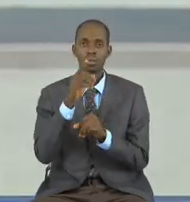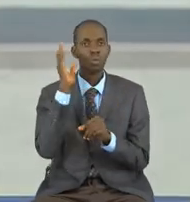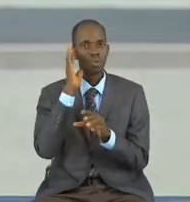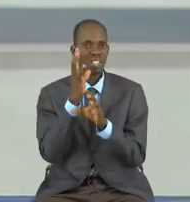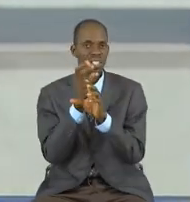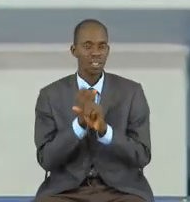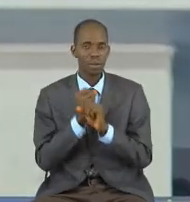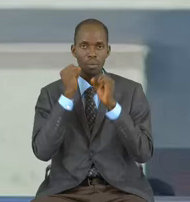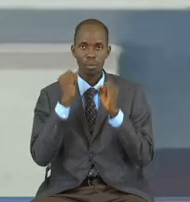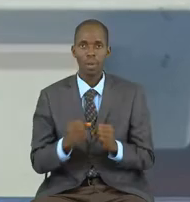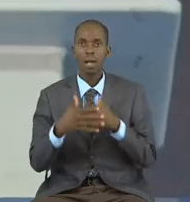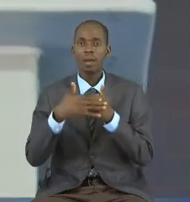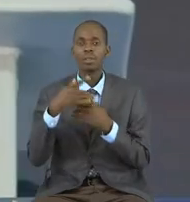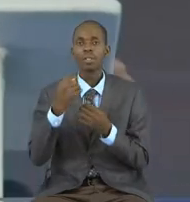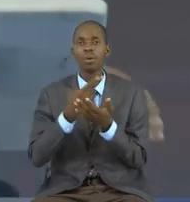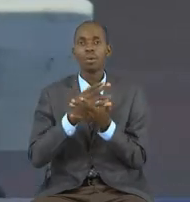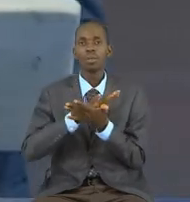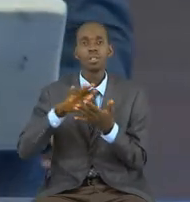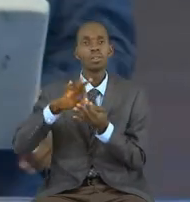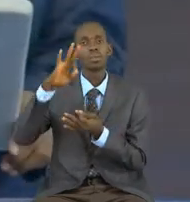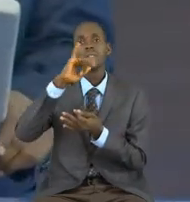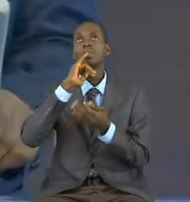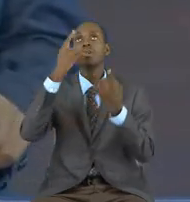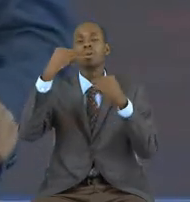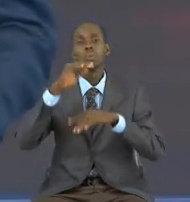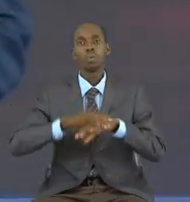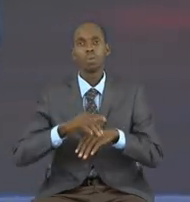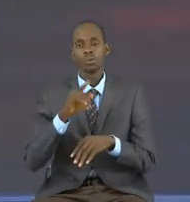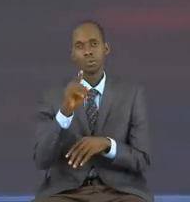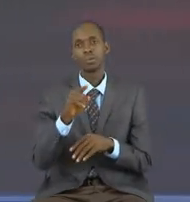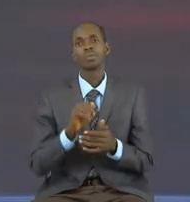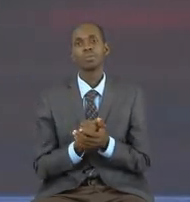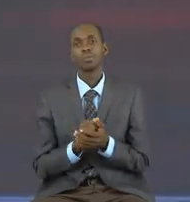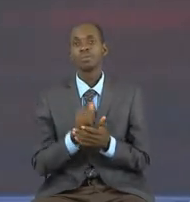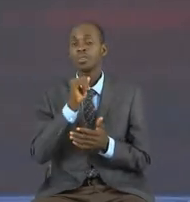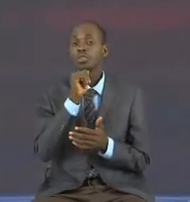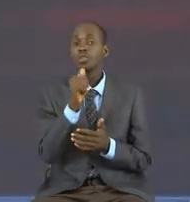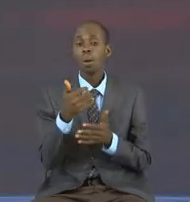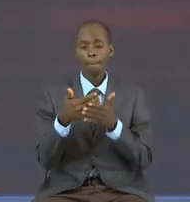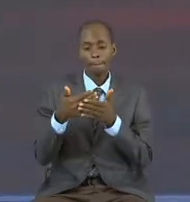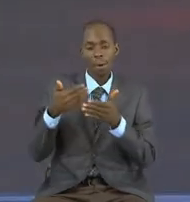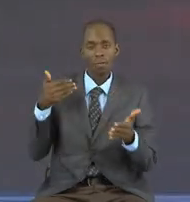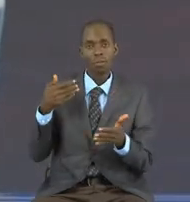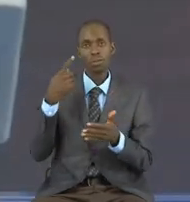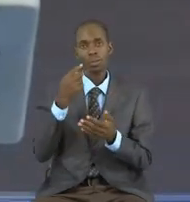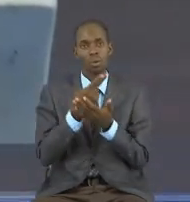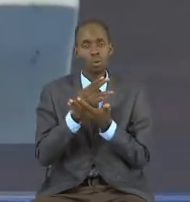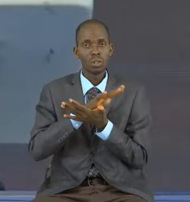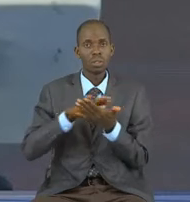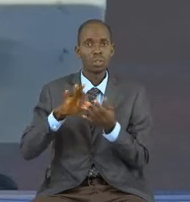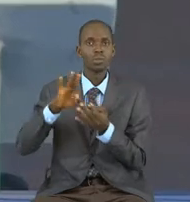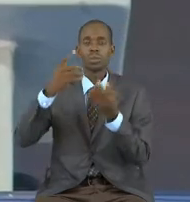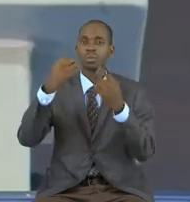the Holy Ghost is come upon you. Not before the Holy Ghost comes upon